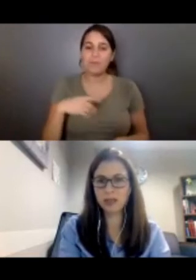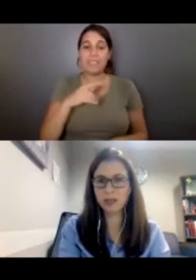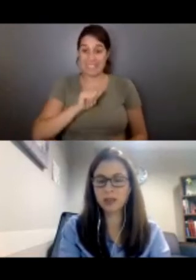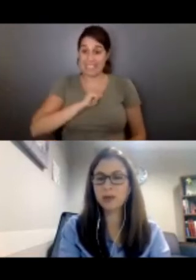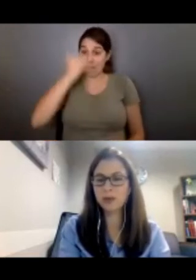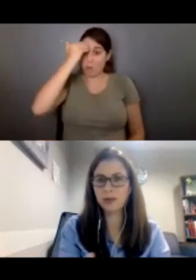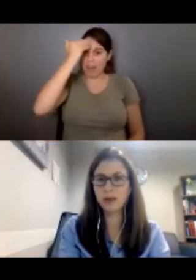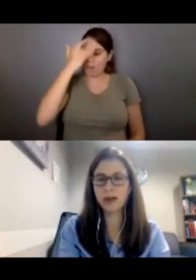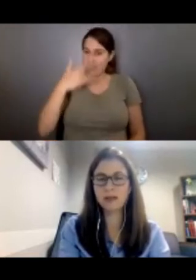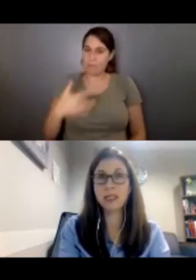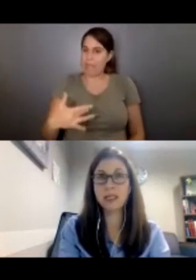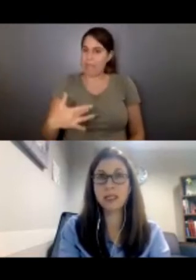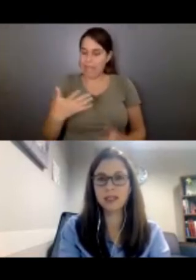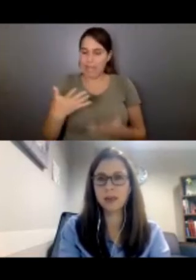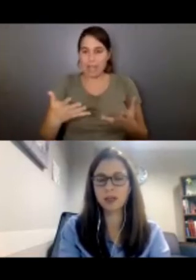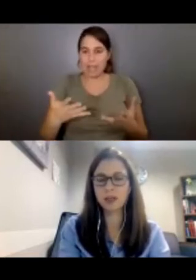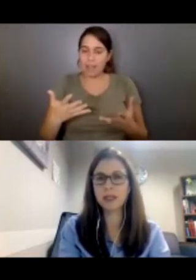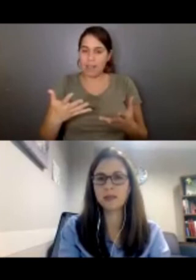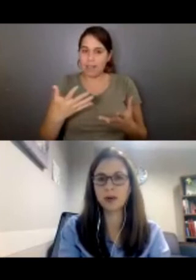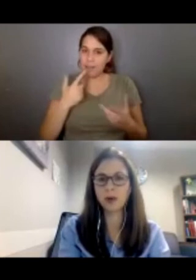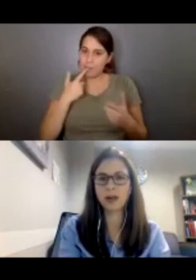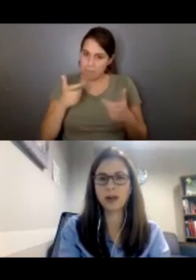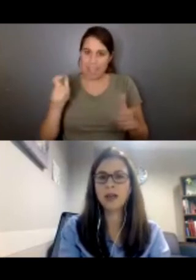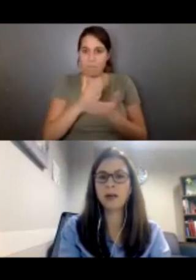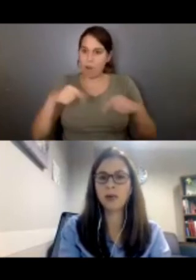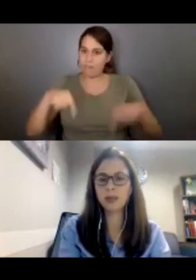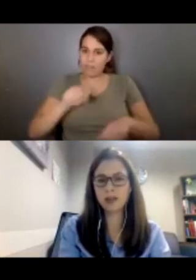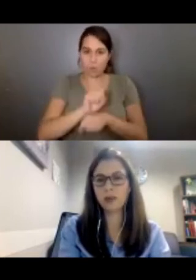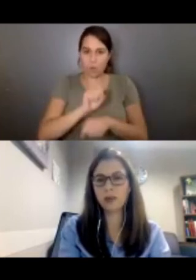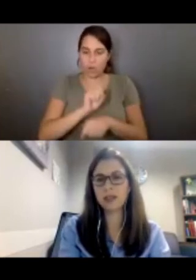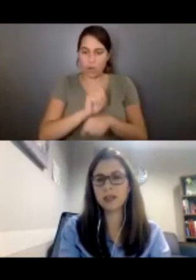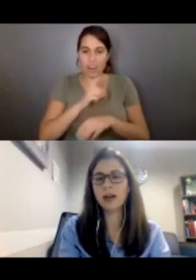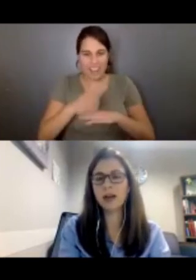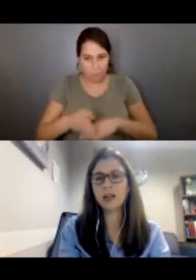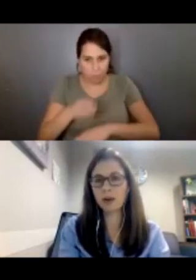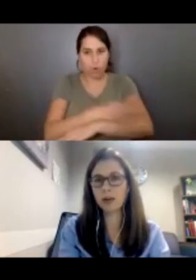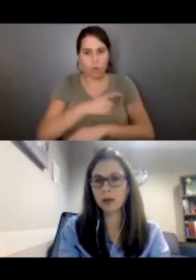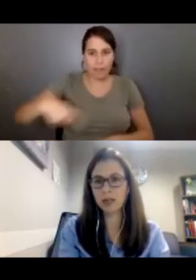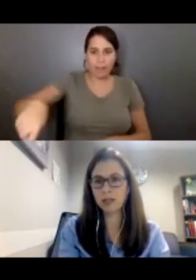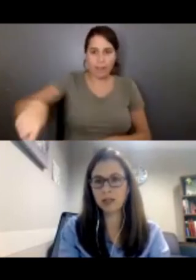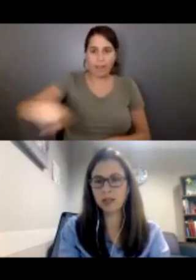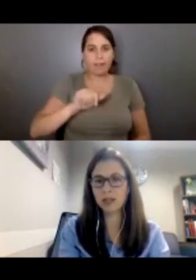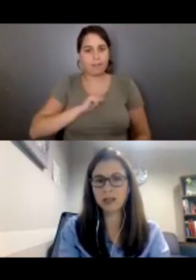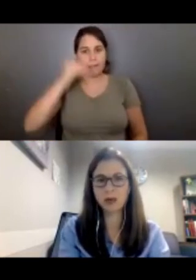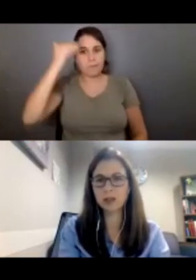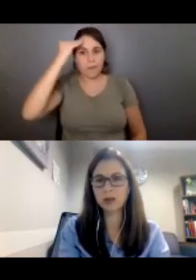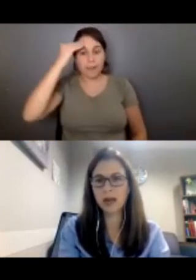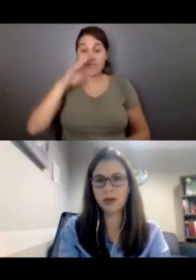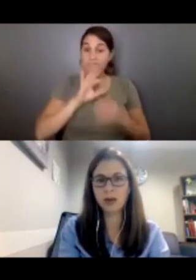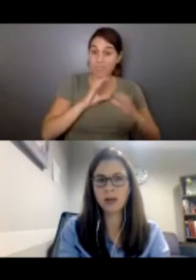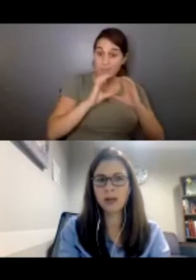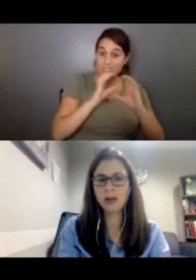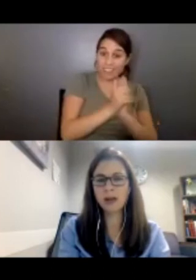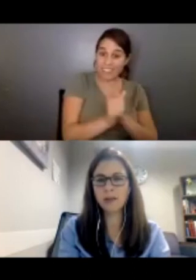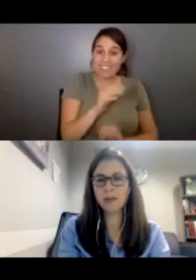we do see that as a major piece of our work here, improving self-awareness, not only around communication skills, but also